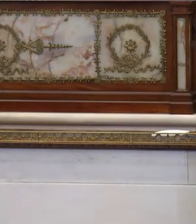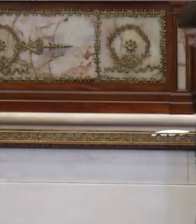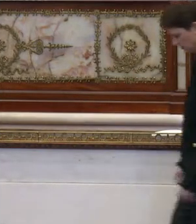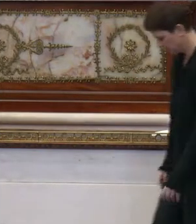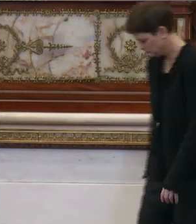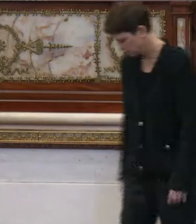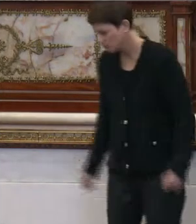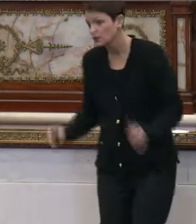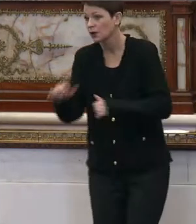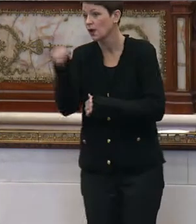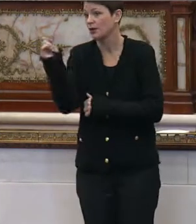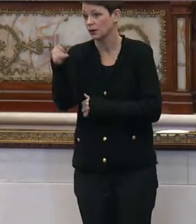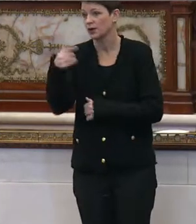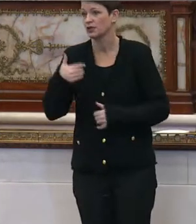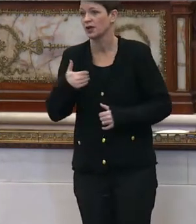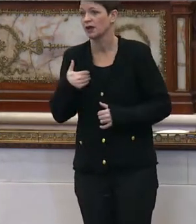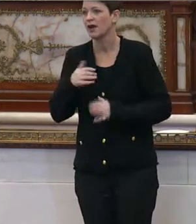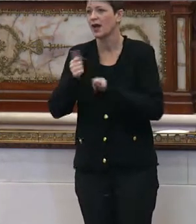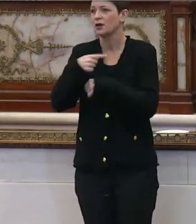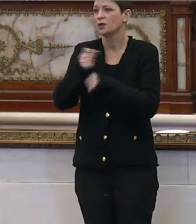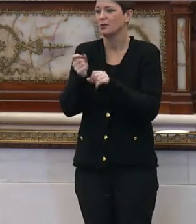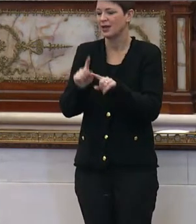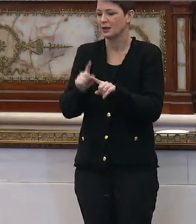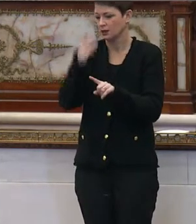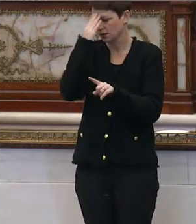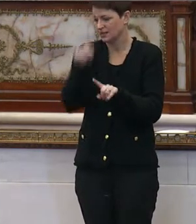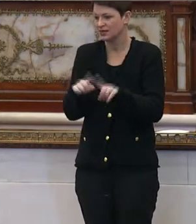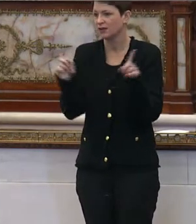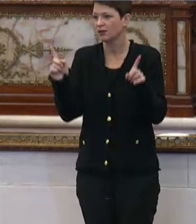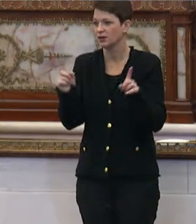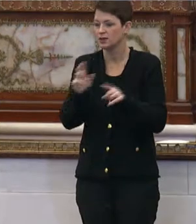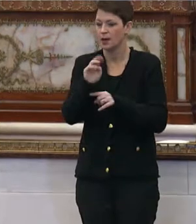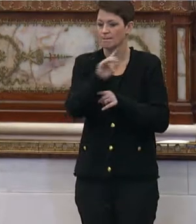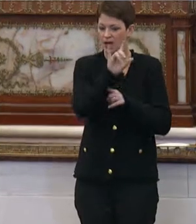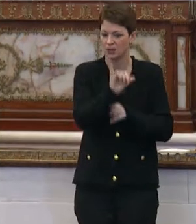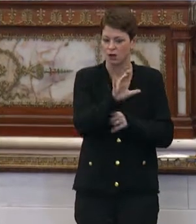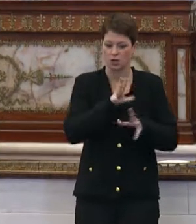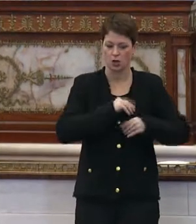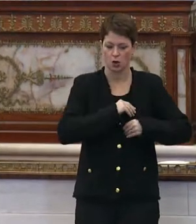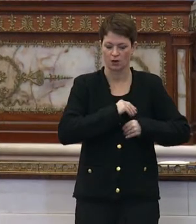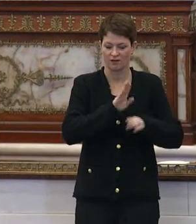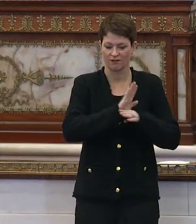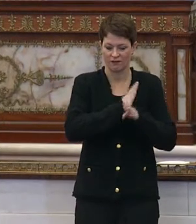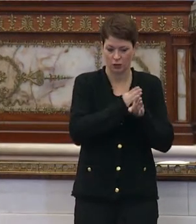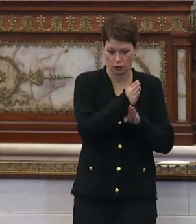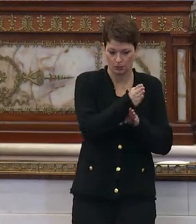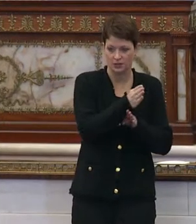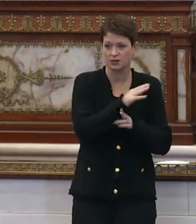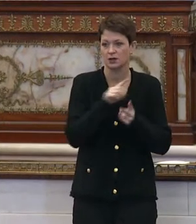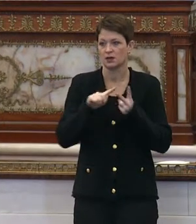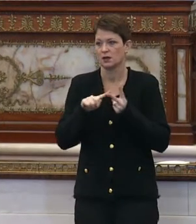other question. How do you make the distinction between minority-owned firms and